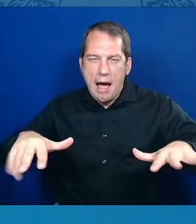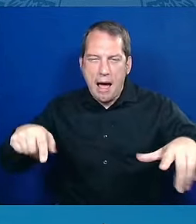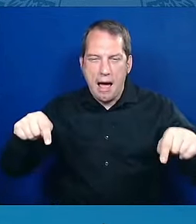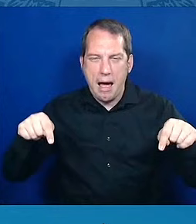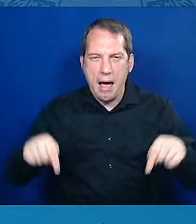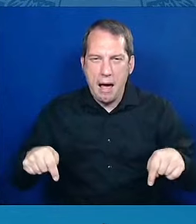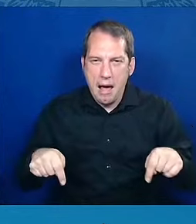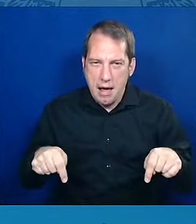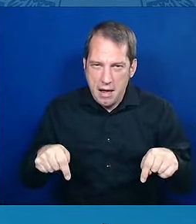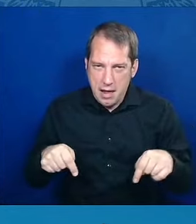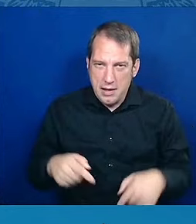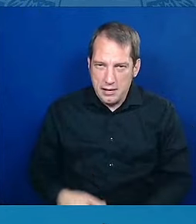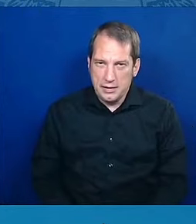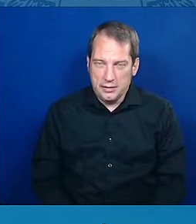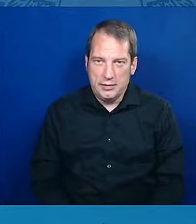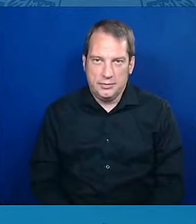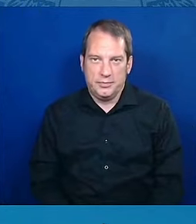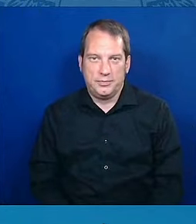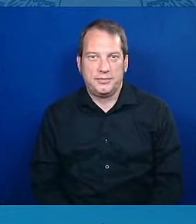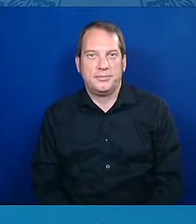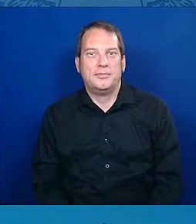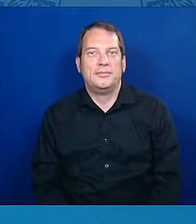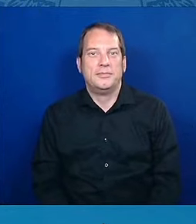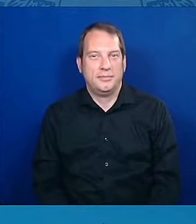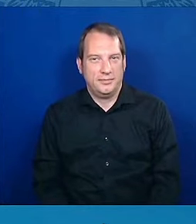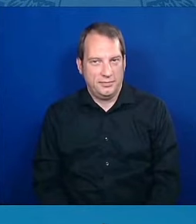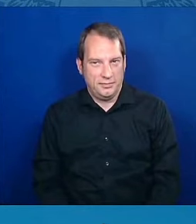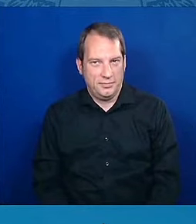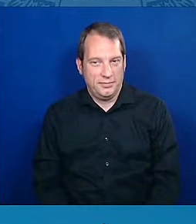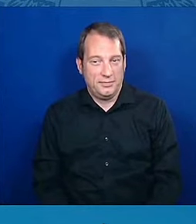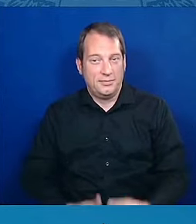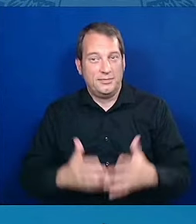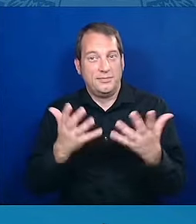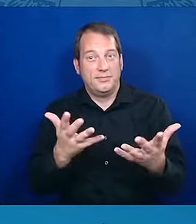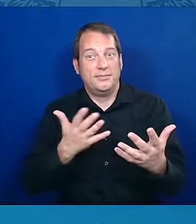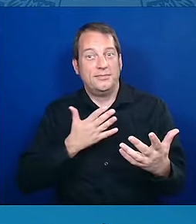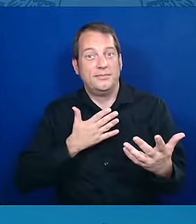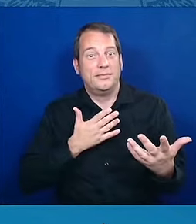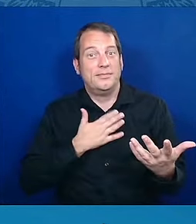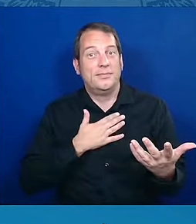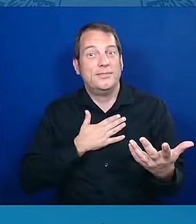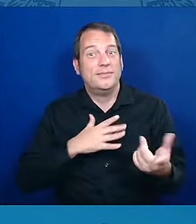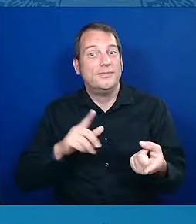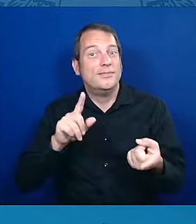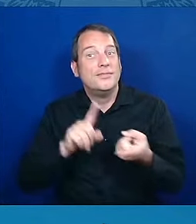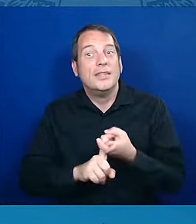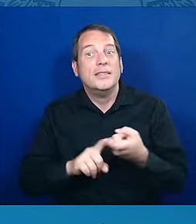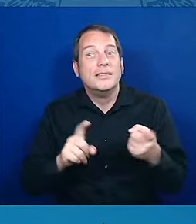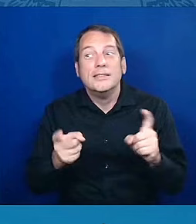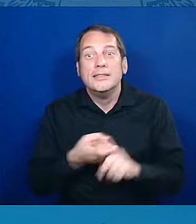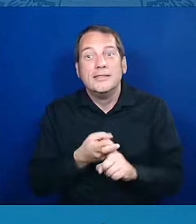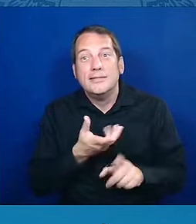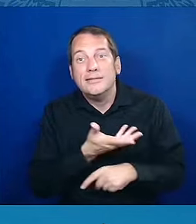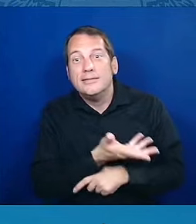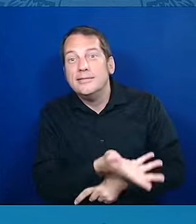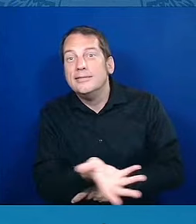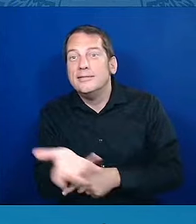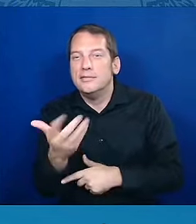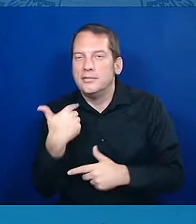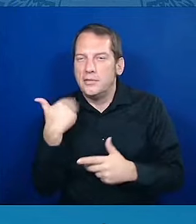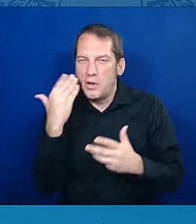So, my friends, we all know there's a lot of teachers in this hall,